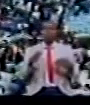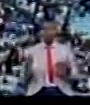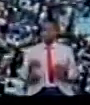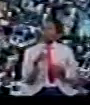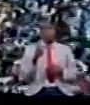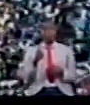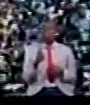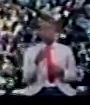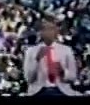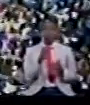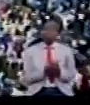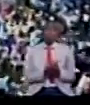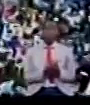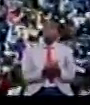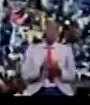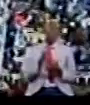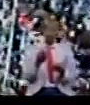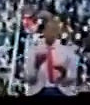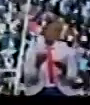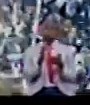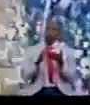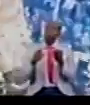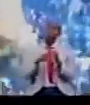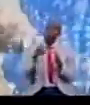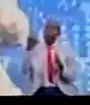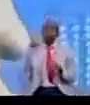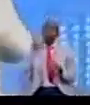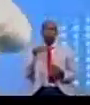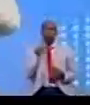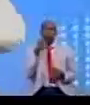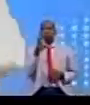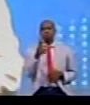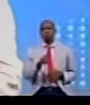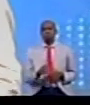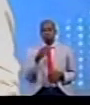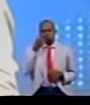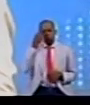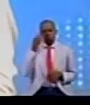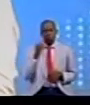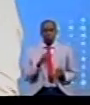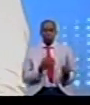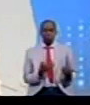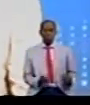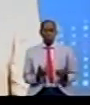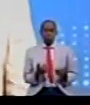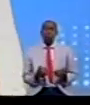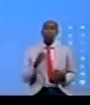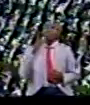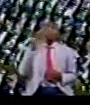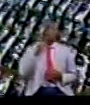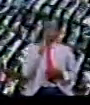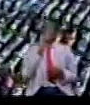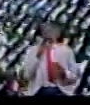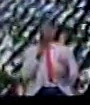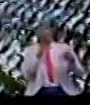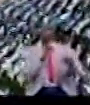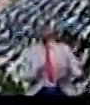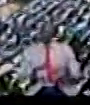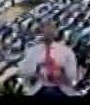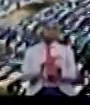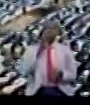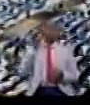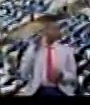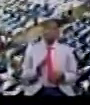wives, against our husband, and the Lord has been our succor. Why don't you open your mouth and begin to appreciate